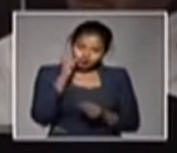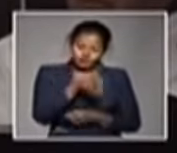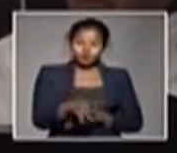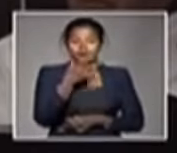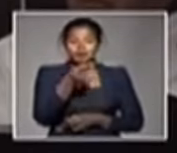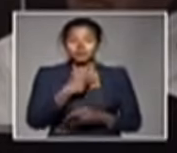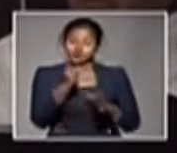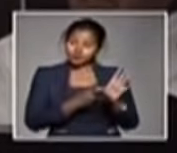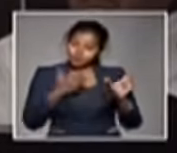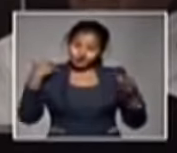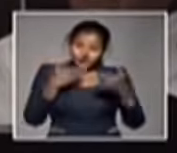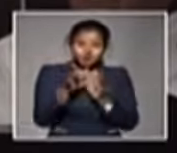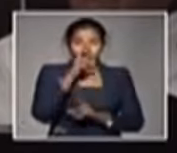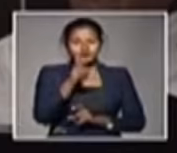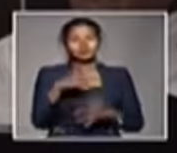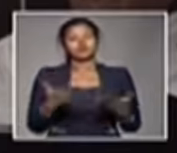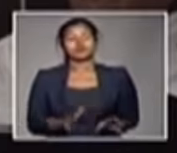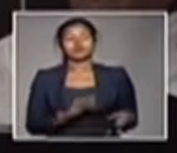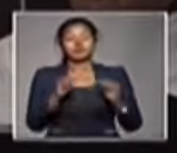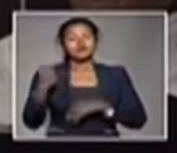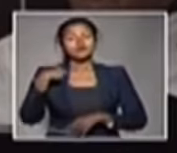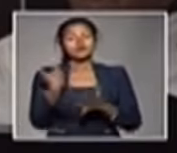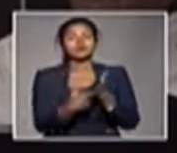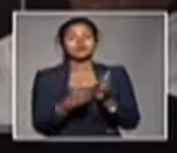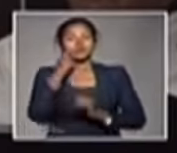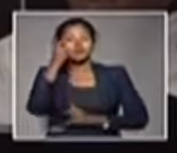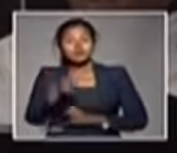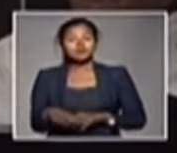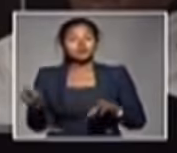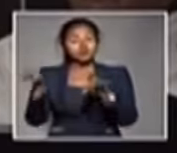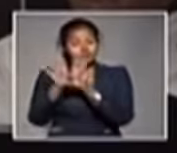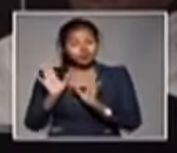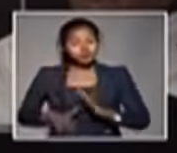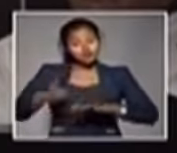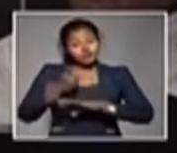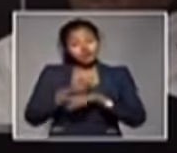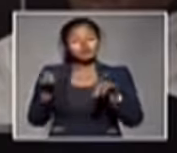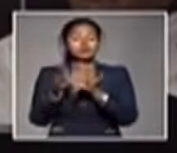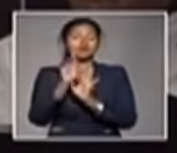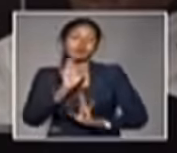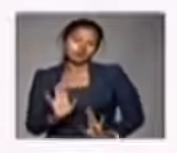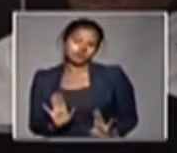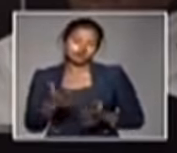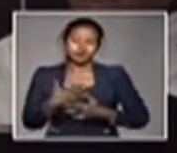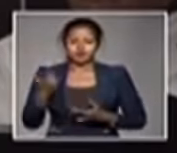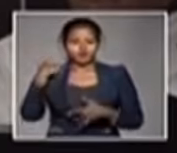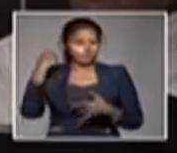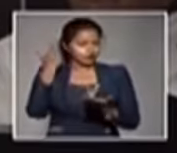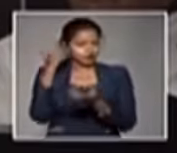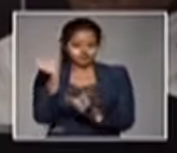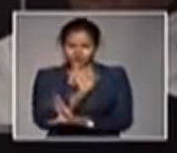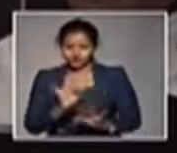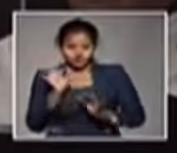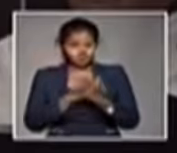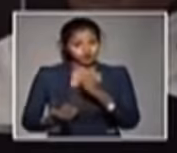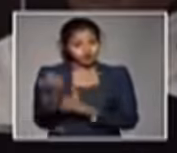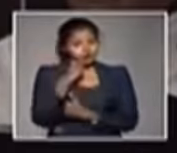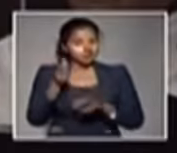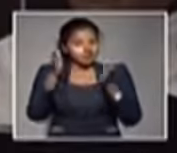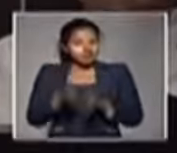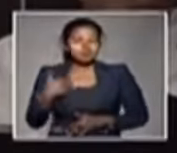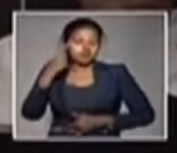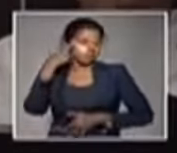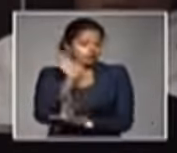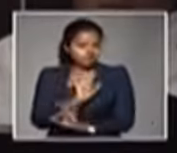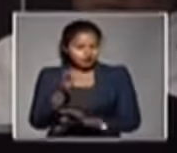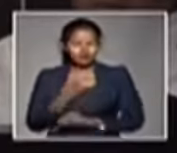2 years. Now it seems that Ranjan Ramanayake is similar to the Chief Justice. I didn't know that I was such a powerful figure. I don't want